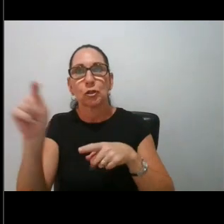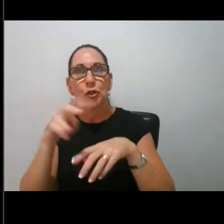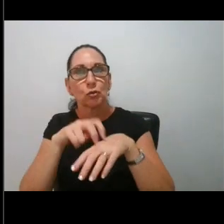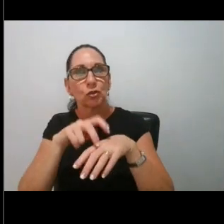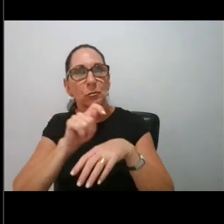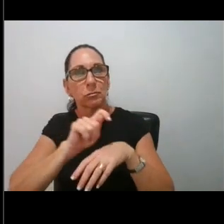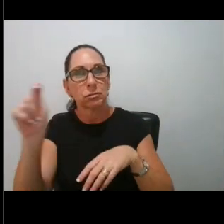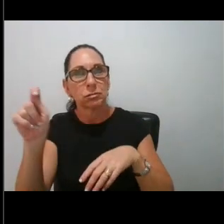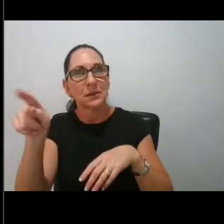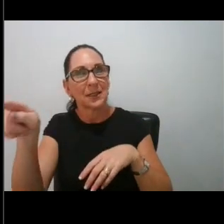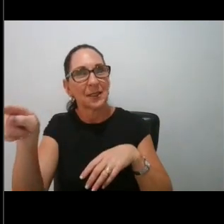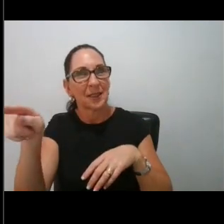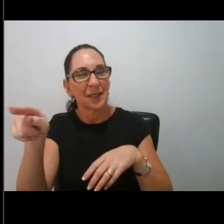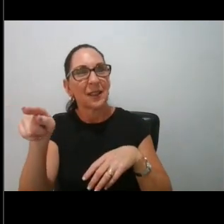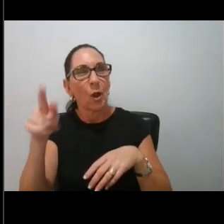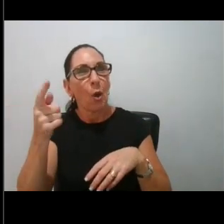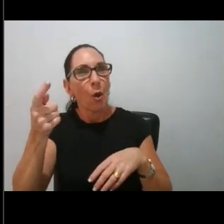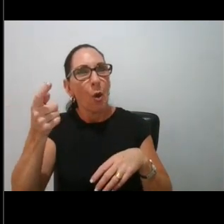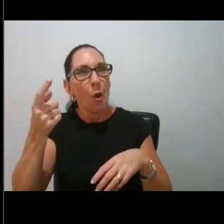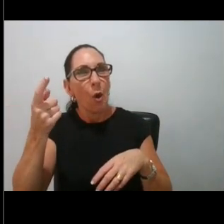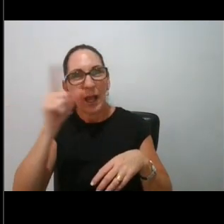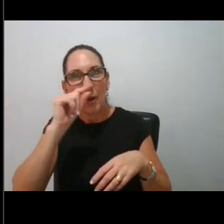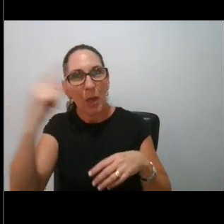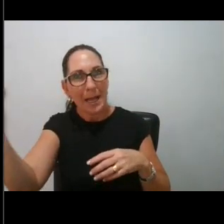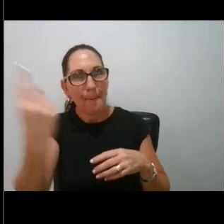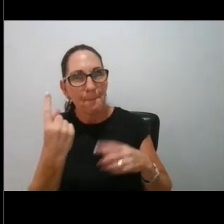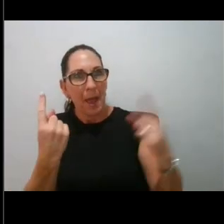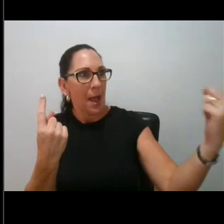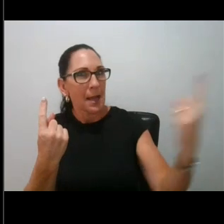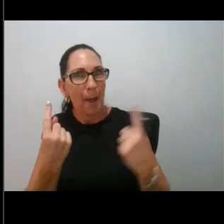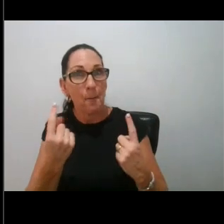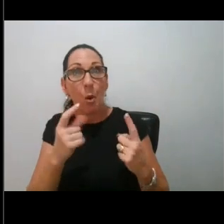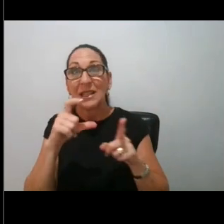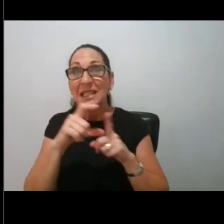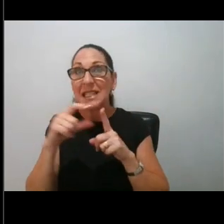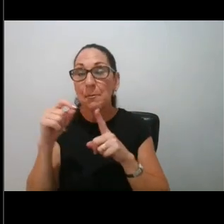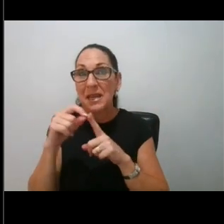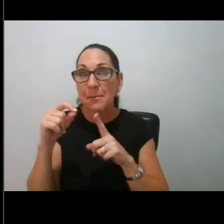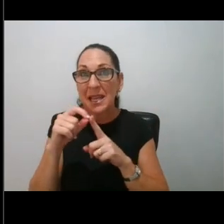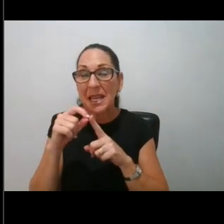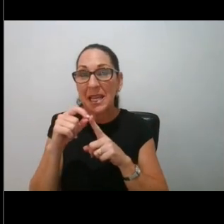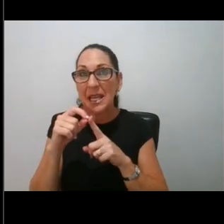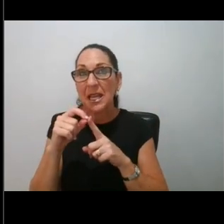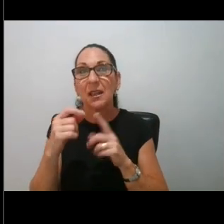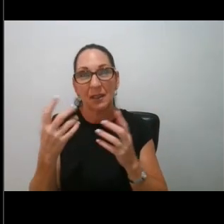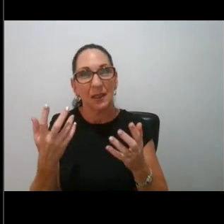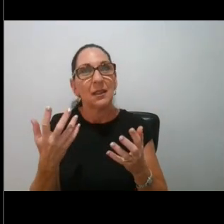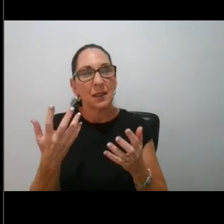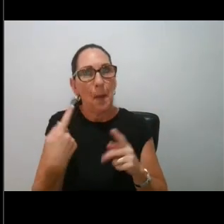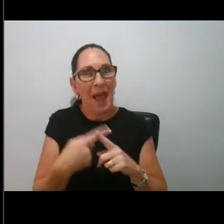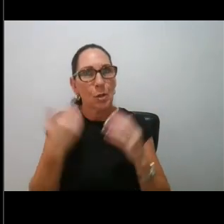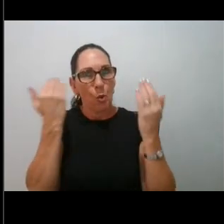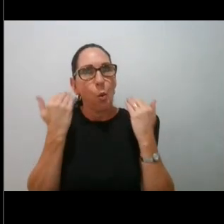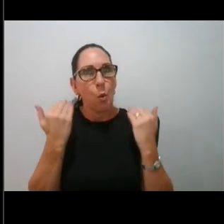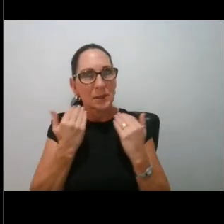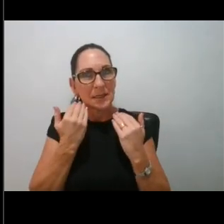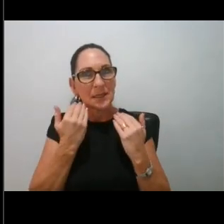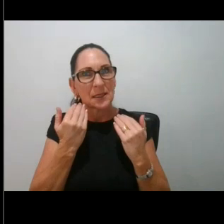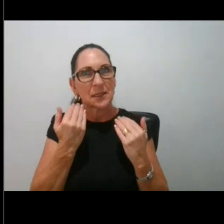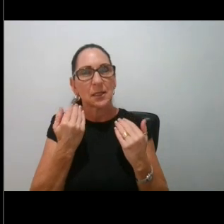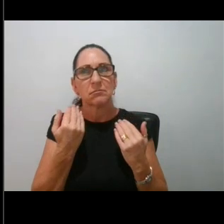Police Prosecution Corps or the DPP, and as well as courts. We can